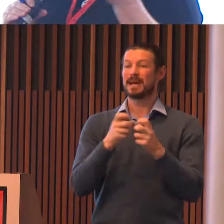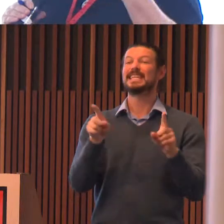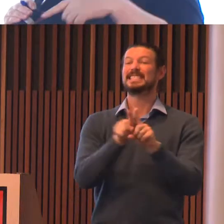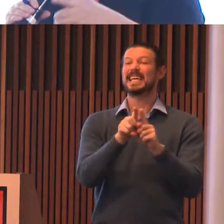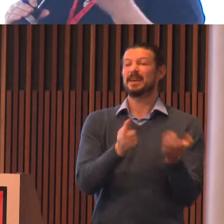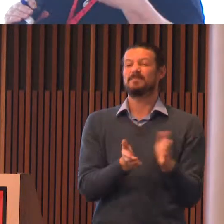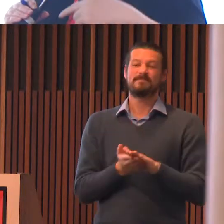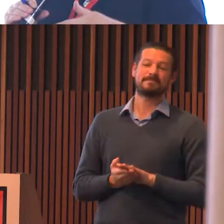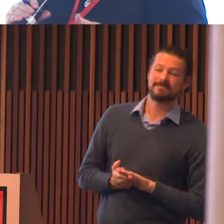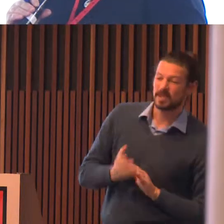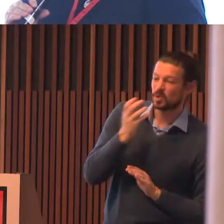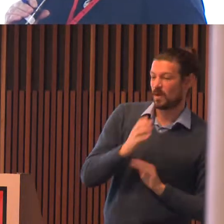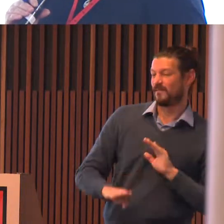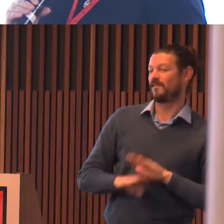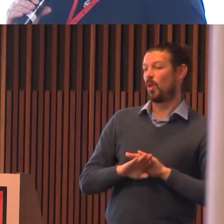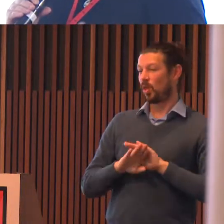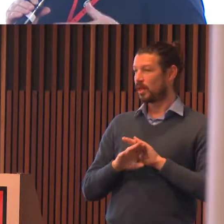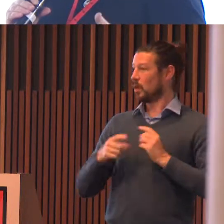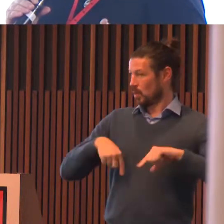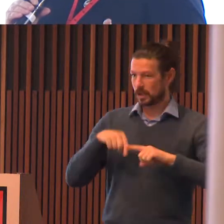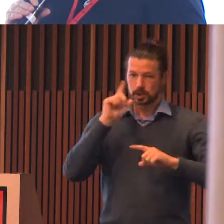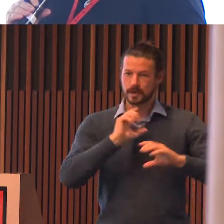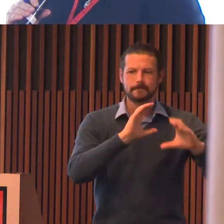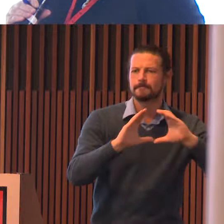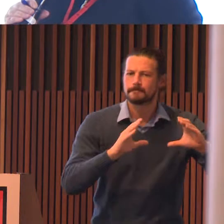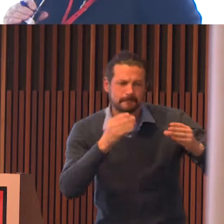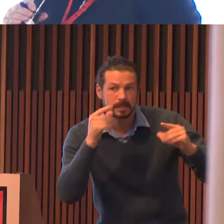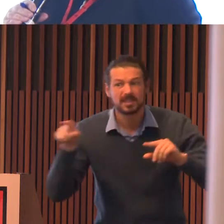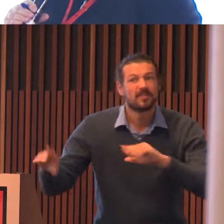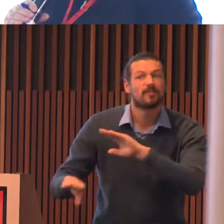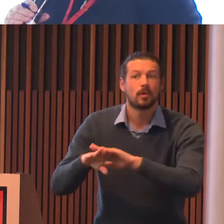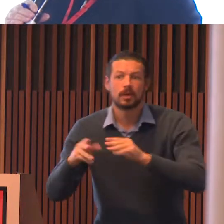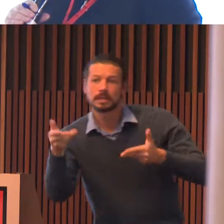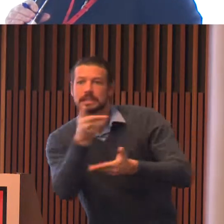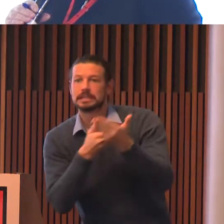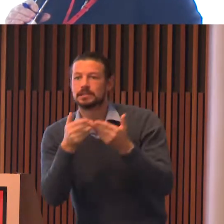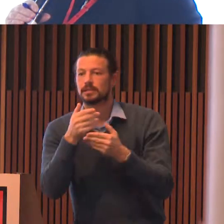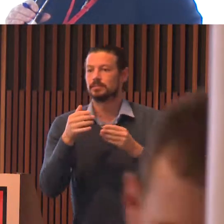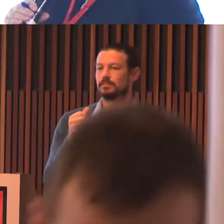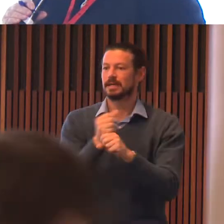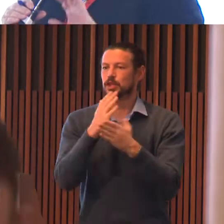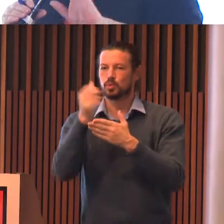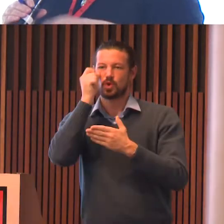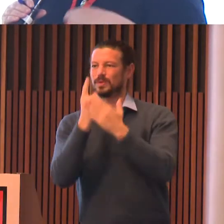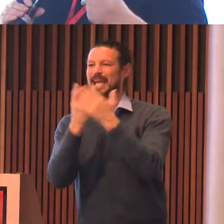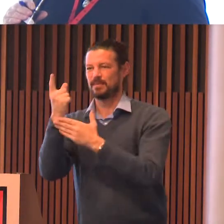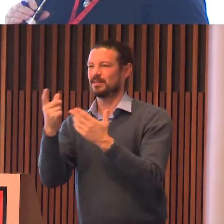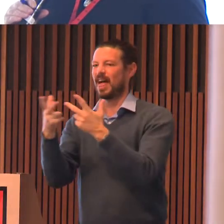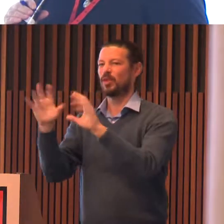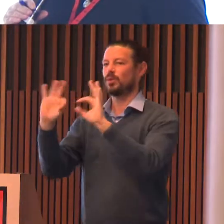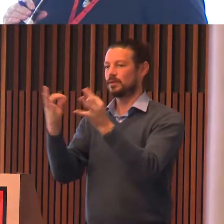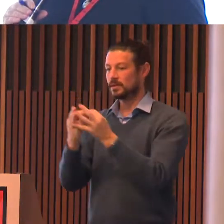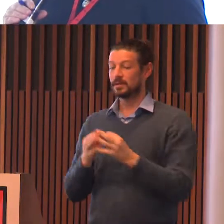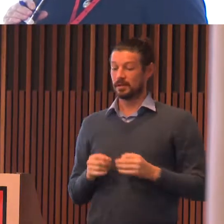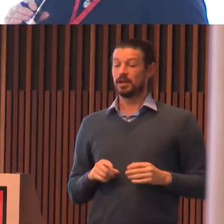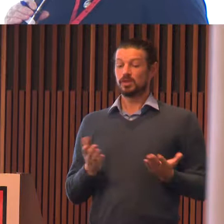books. We try and communicate with each other so that we all know what's going on. So let's just unpack